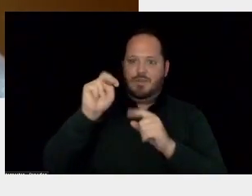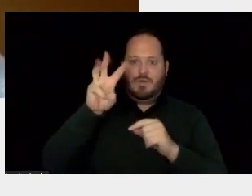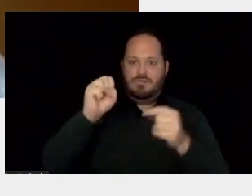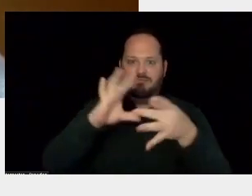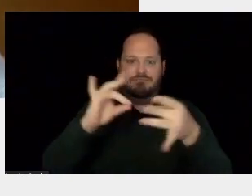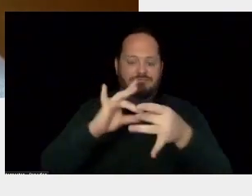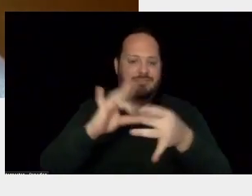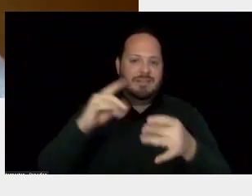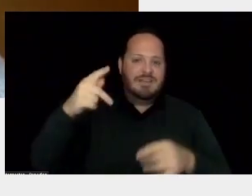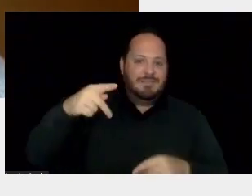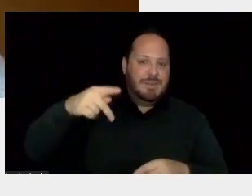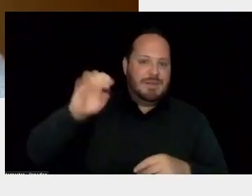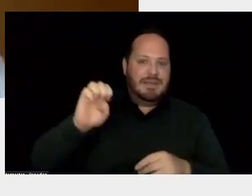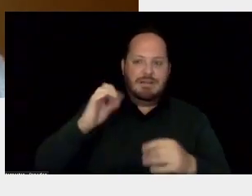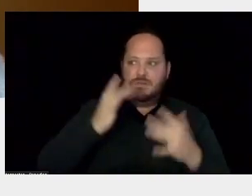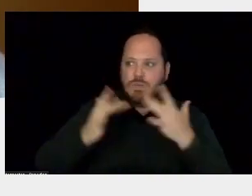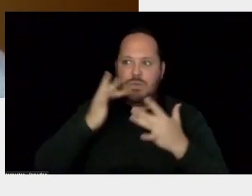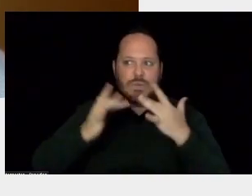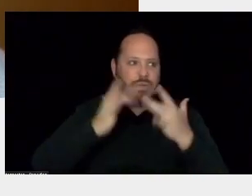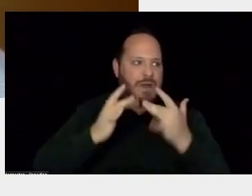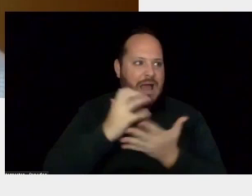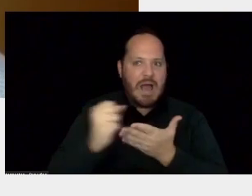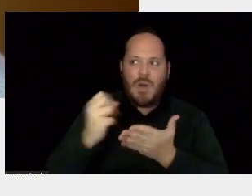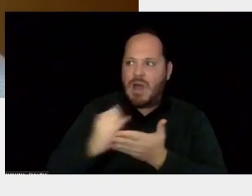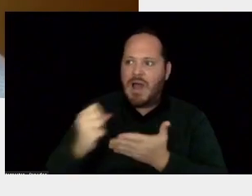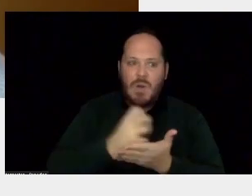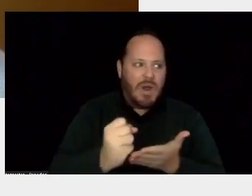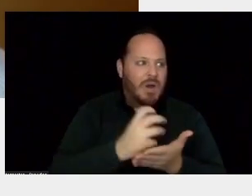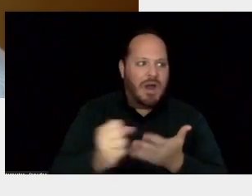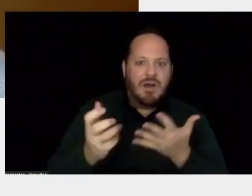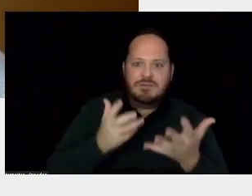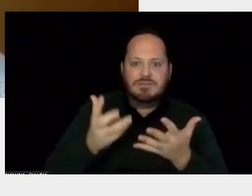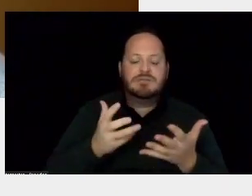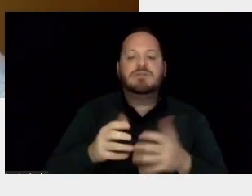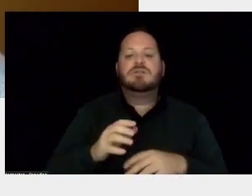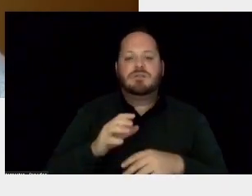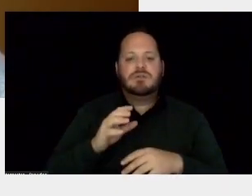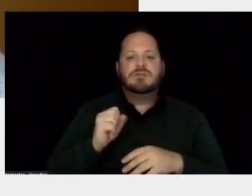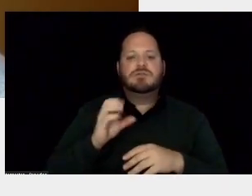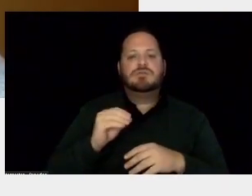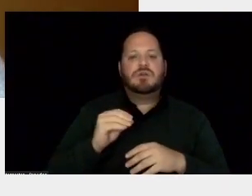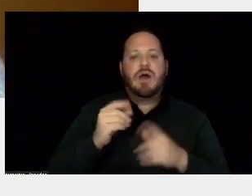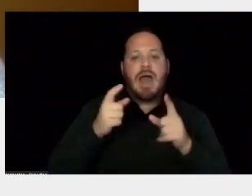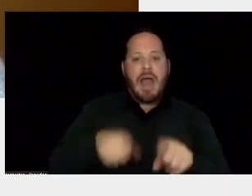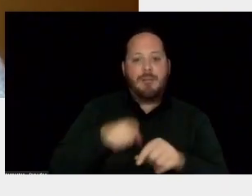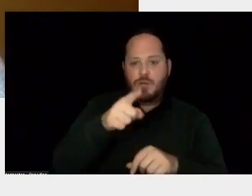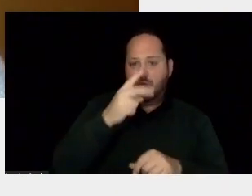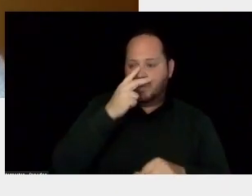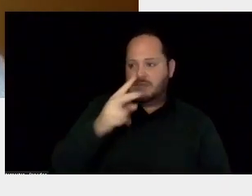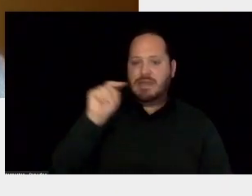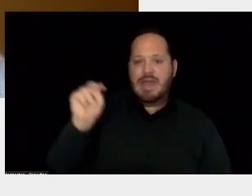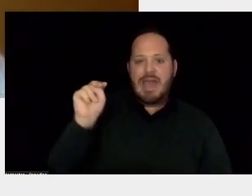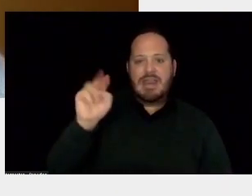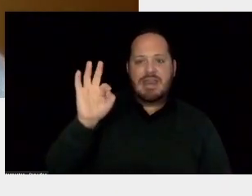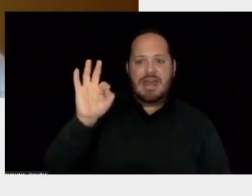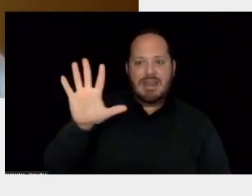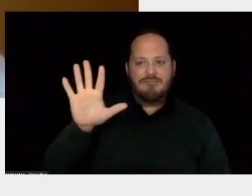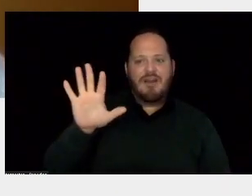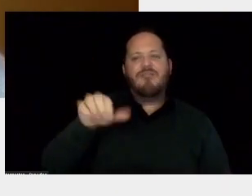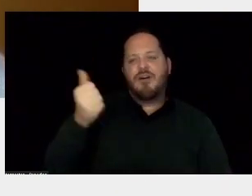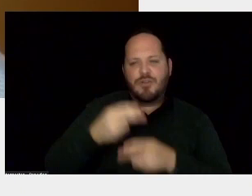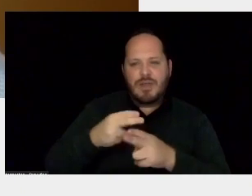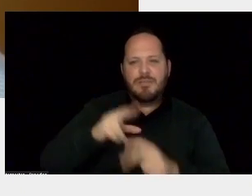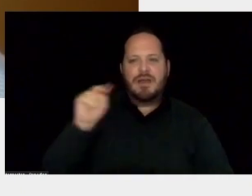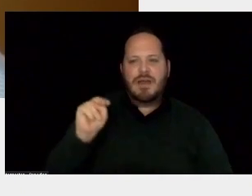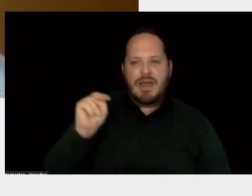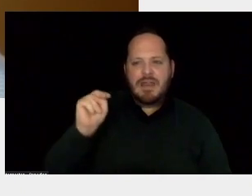problem for everybody in all states. We'll talk a little bit about some of the options. When you see an N95, also called an N95 respirator, that is